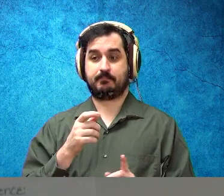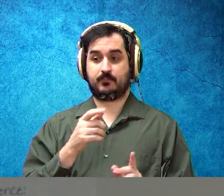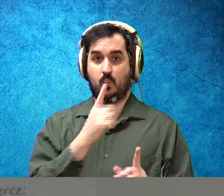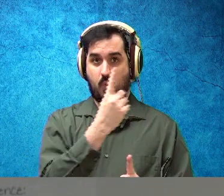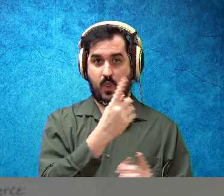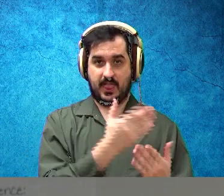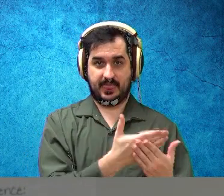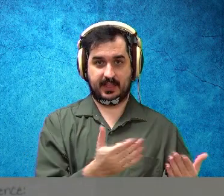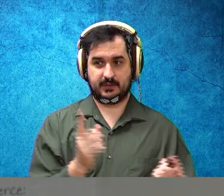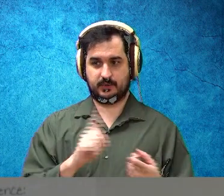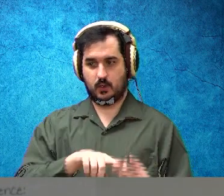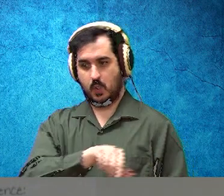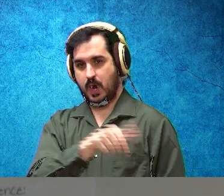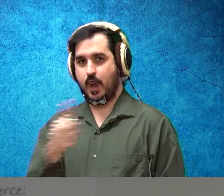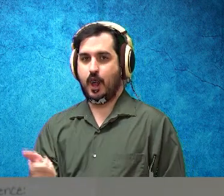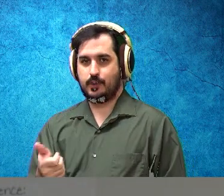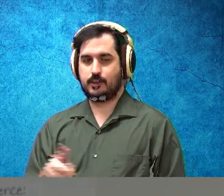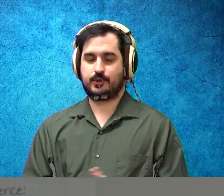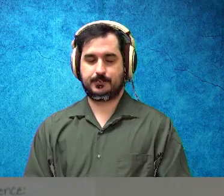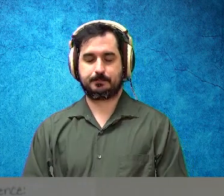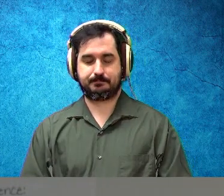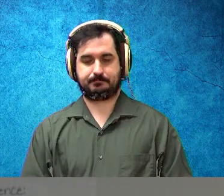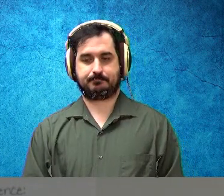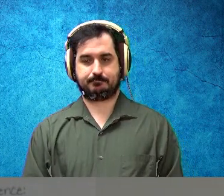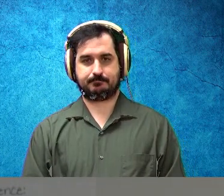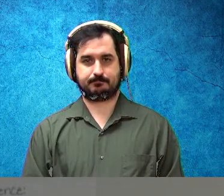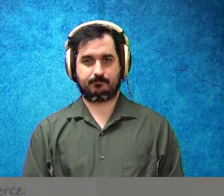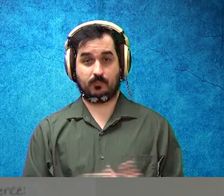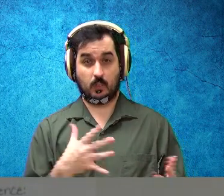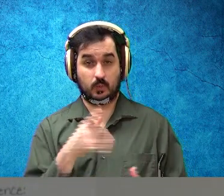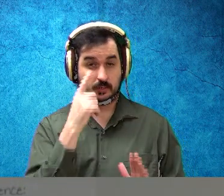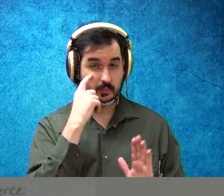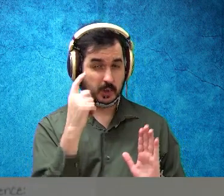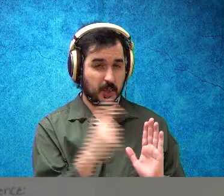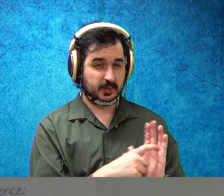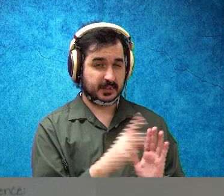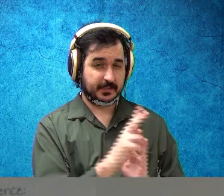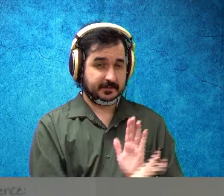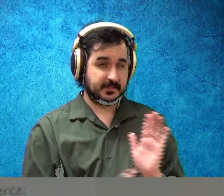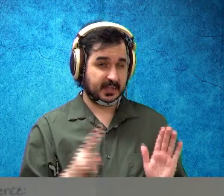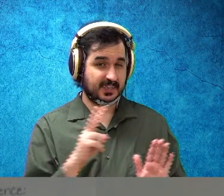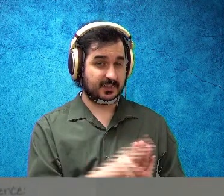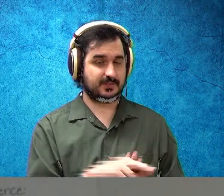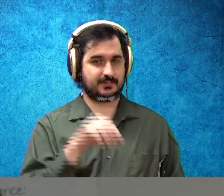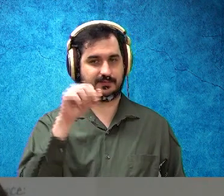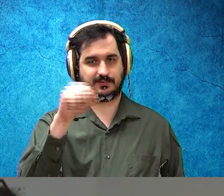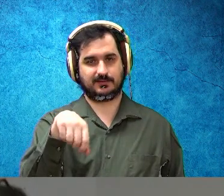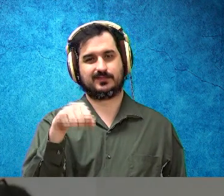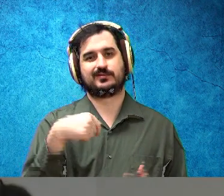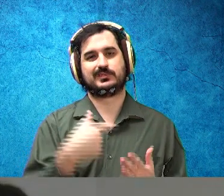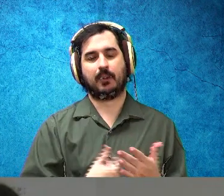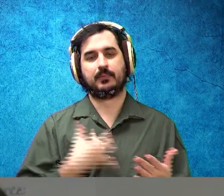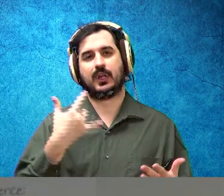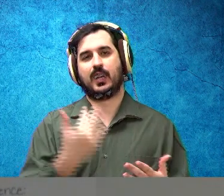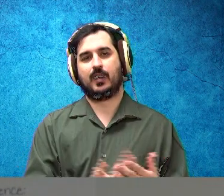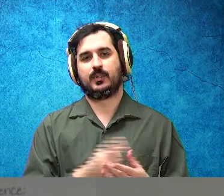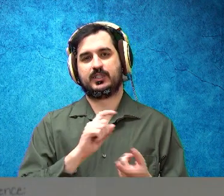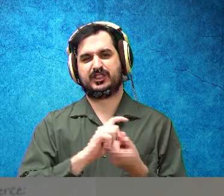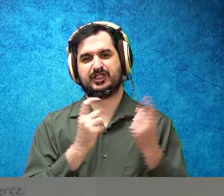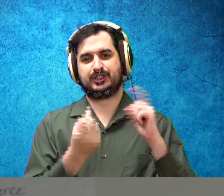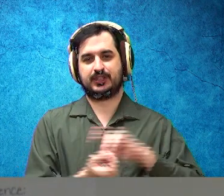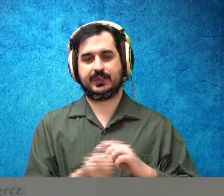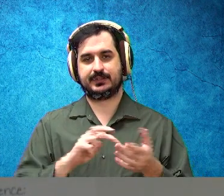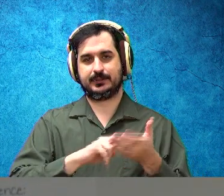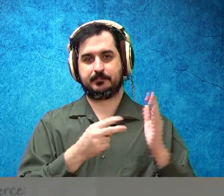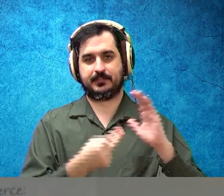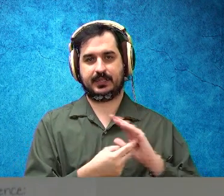What did you notice in the video? Yes, that sometimes they can change the meaning of the base word.